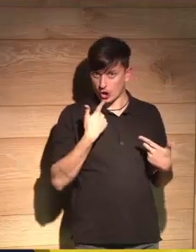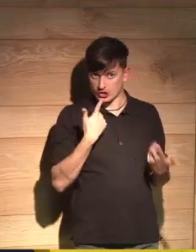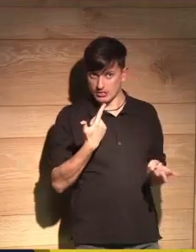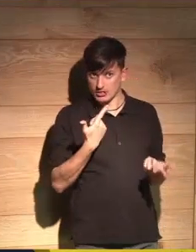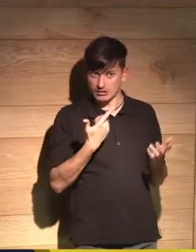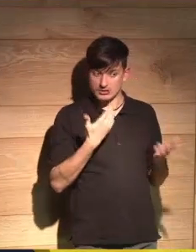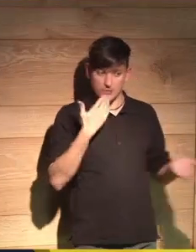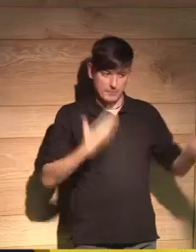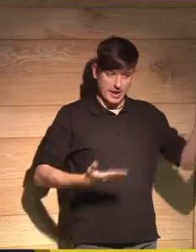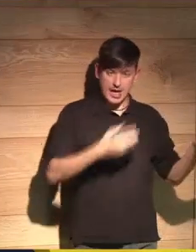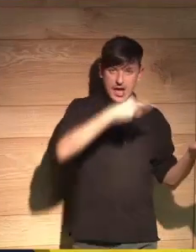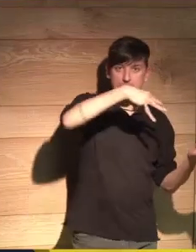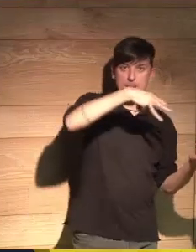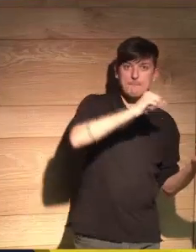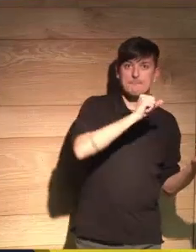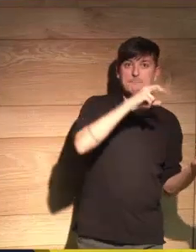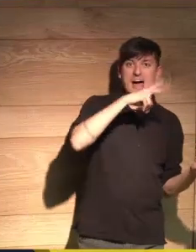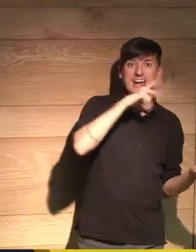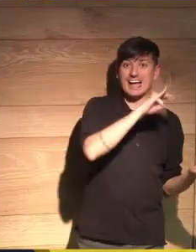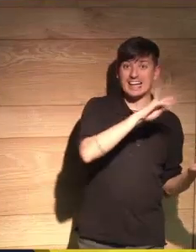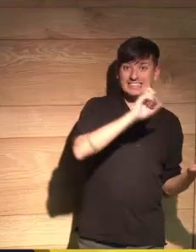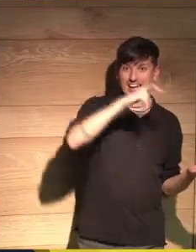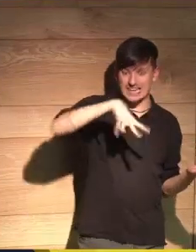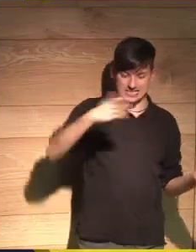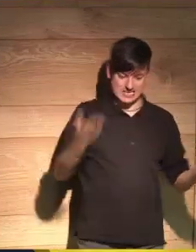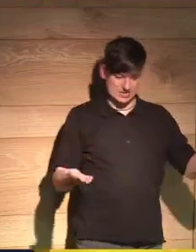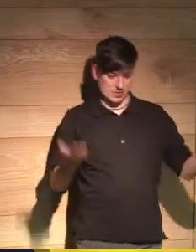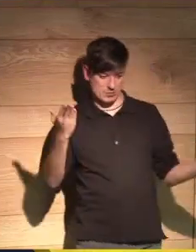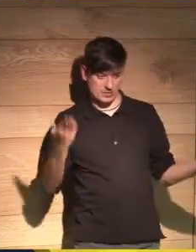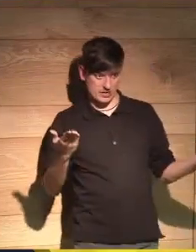For example, if we move to Manhattan,